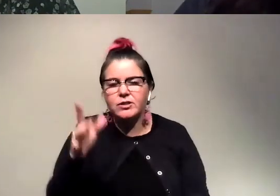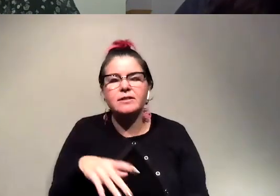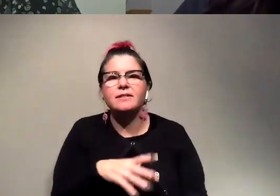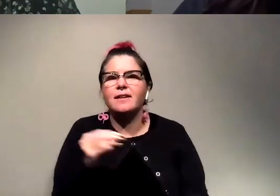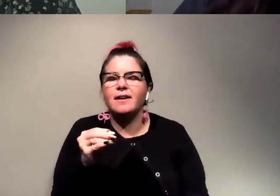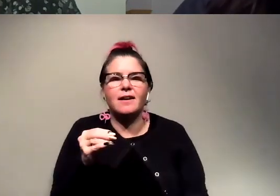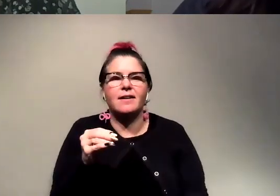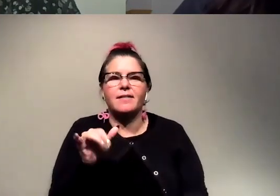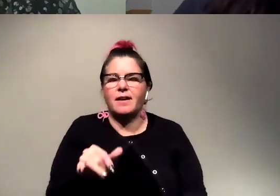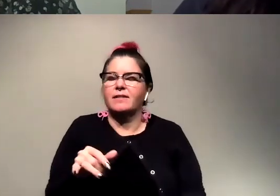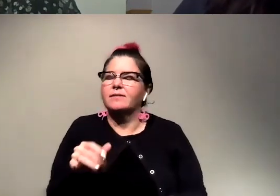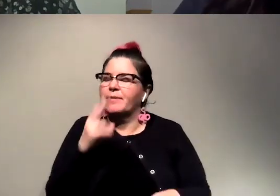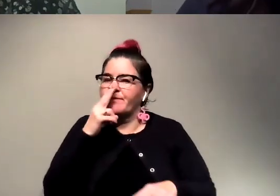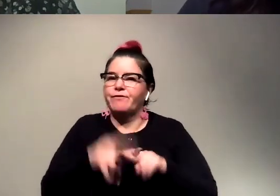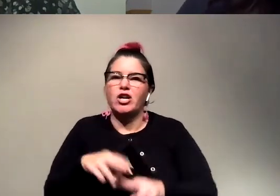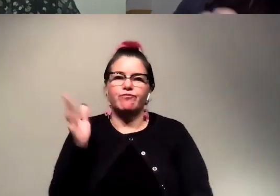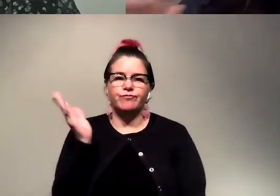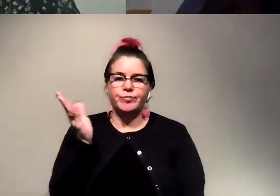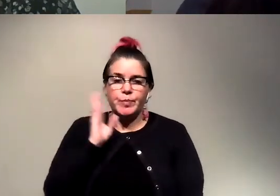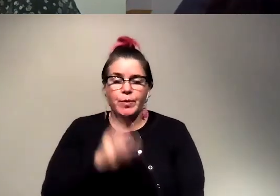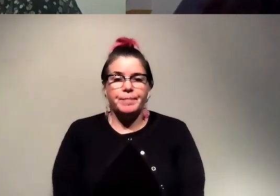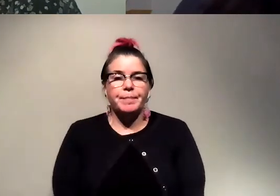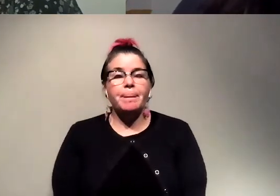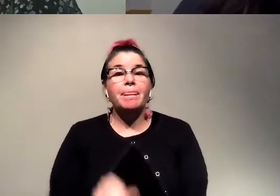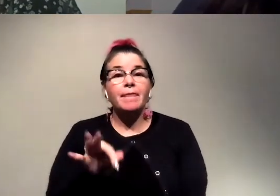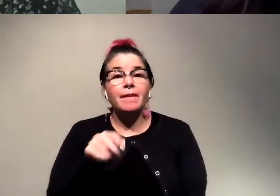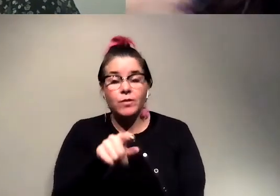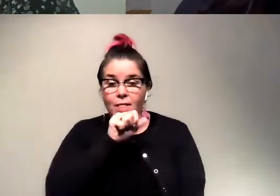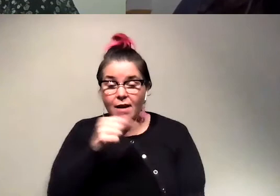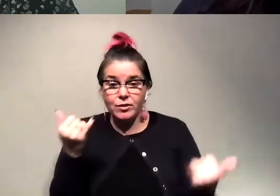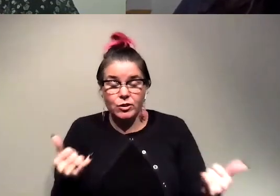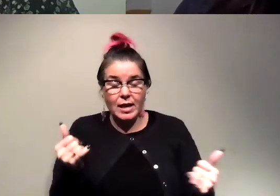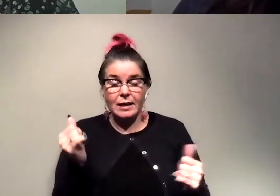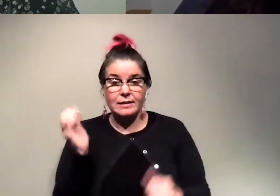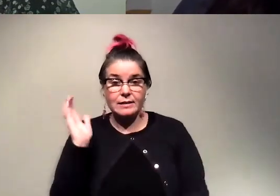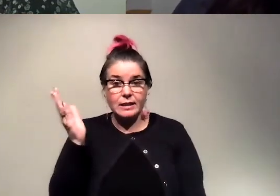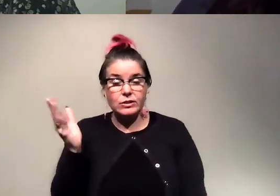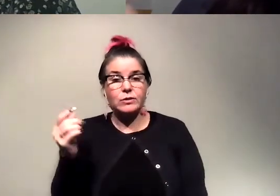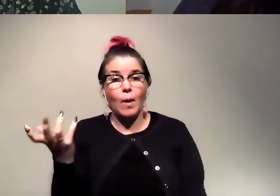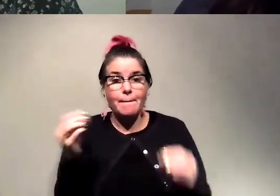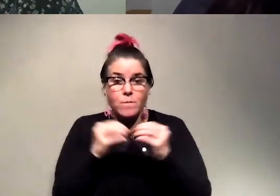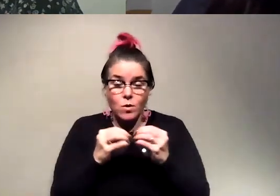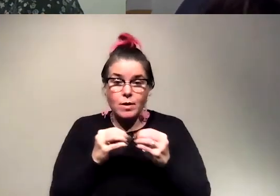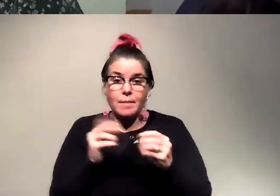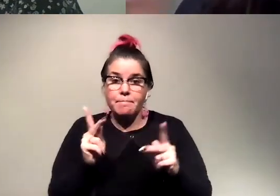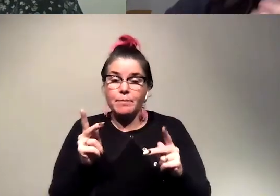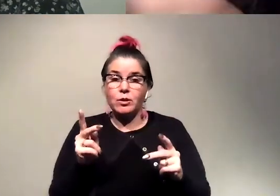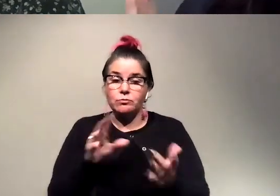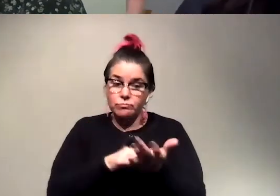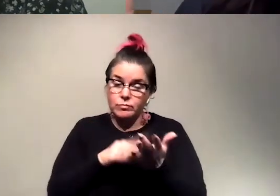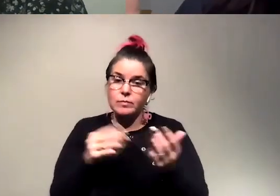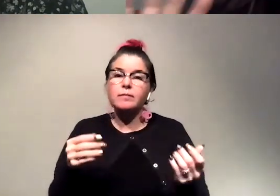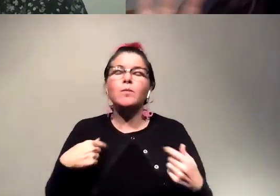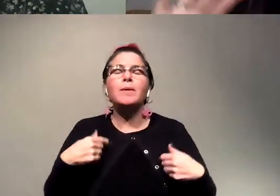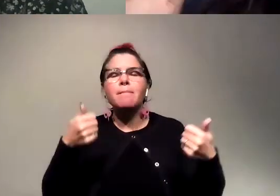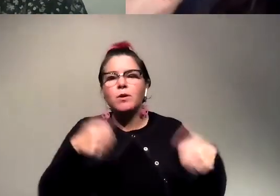going to be a fun session as well. If you loved today's session and you'd like more people to hear about it, we post all